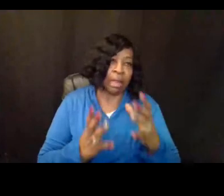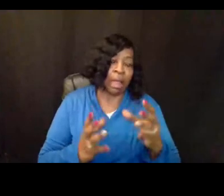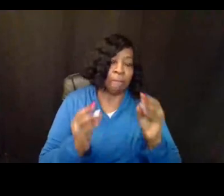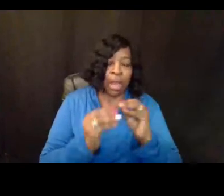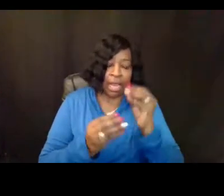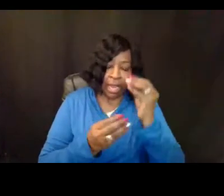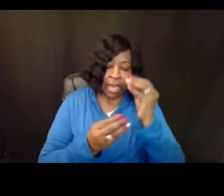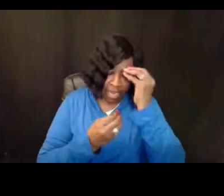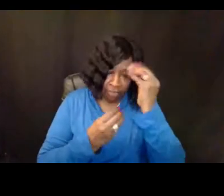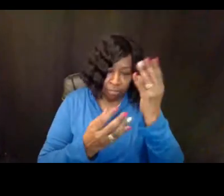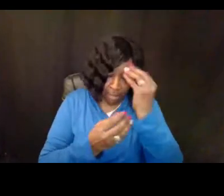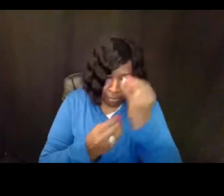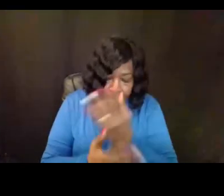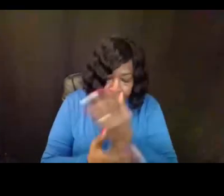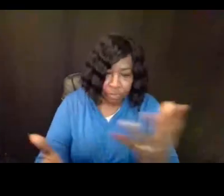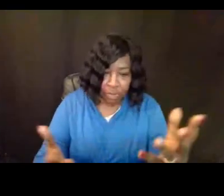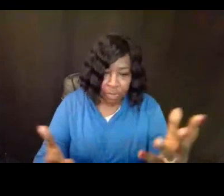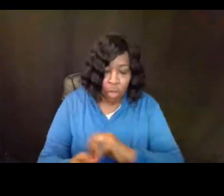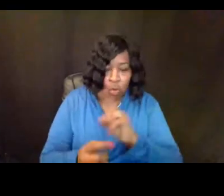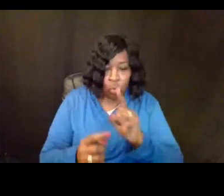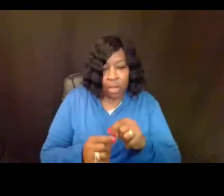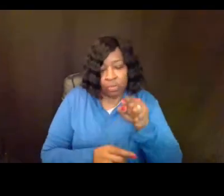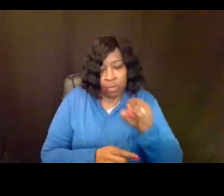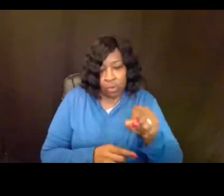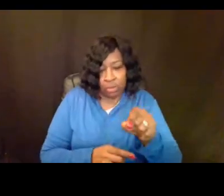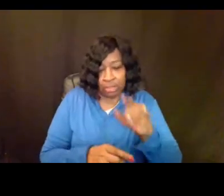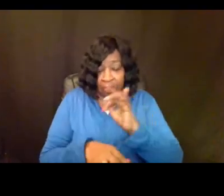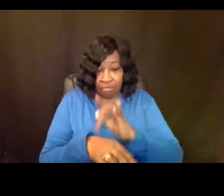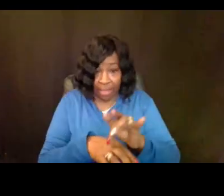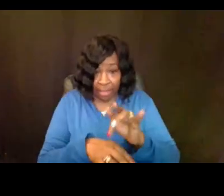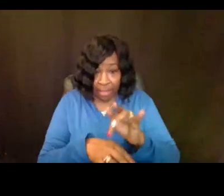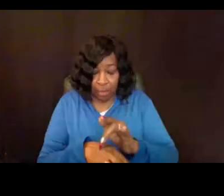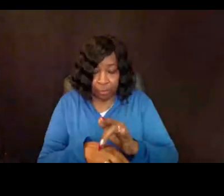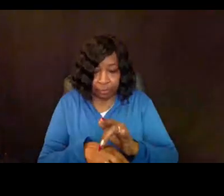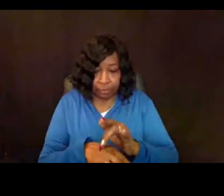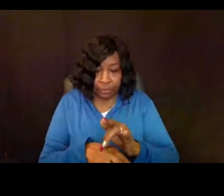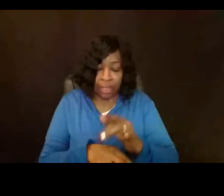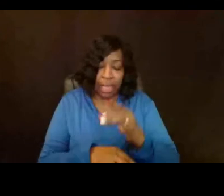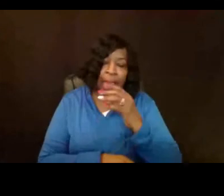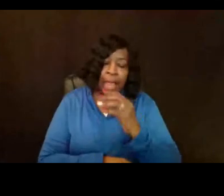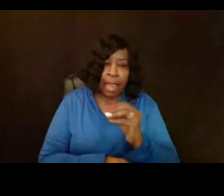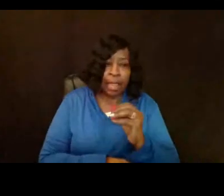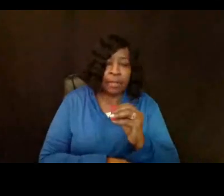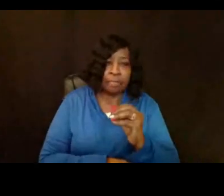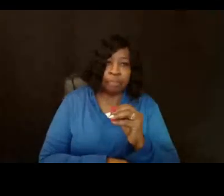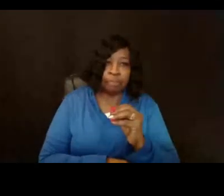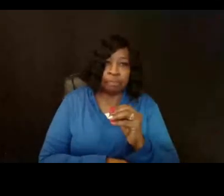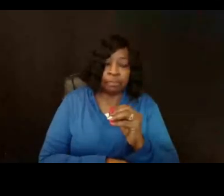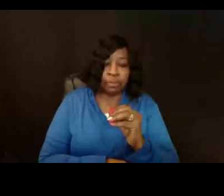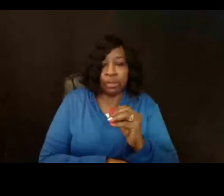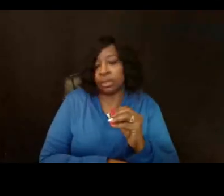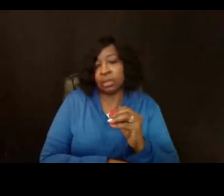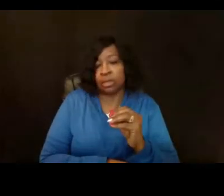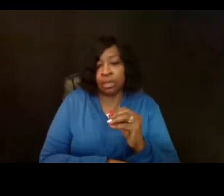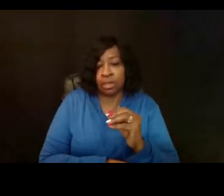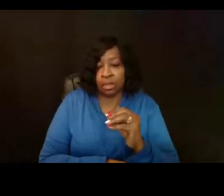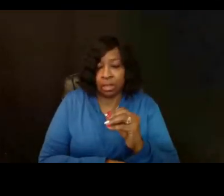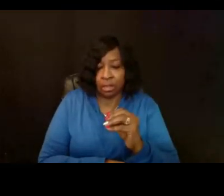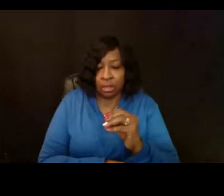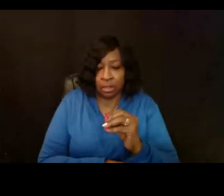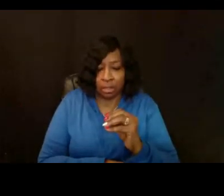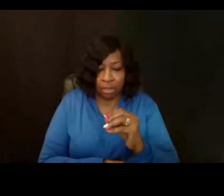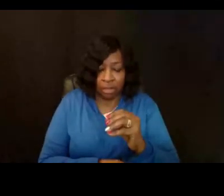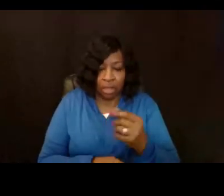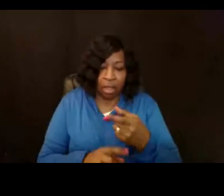shared about when those RFPs will be available. And we have a link I can share from a